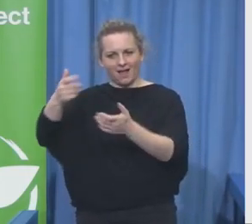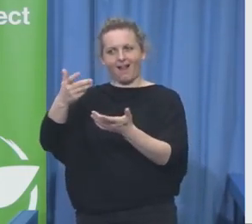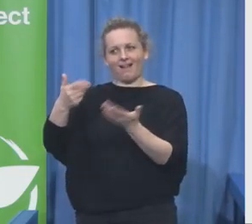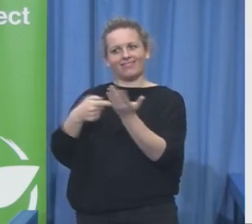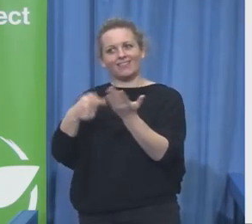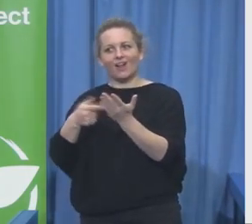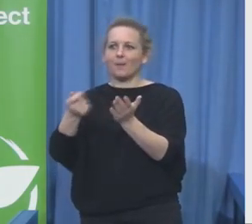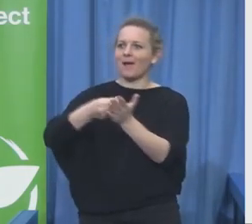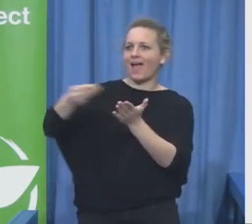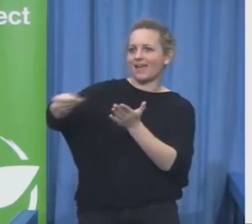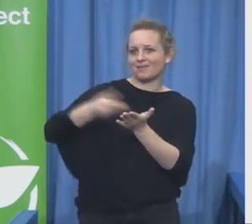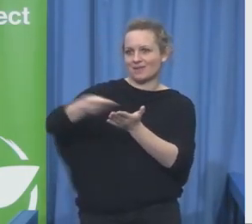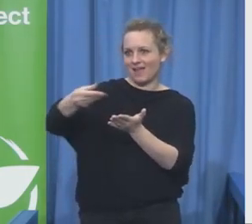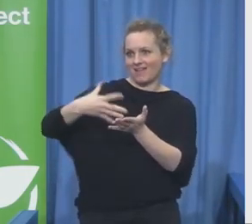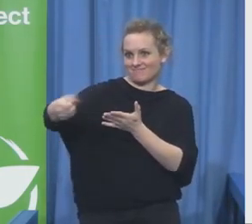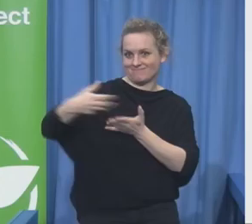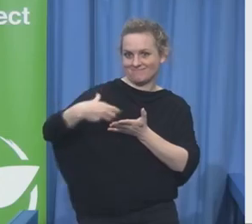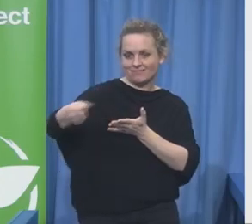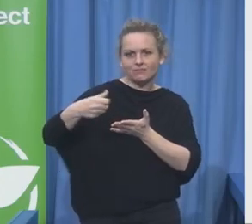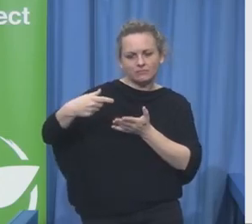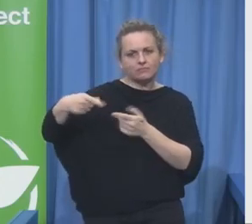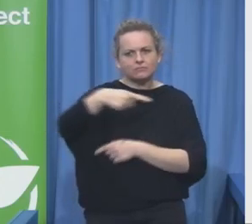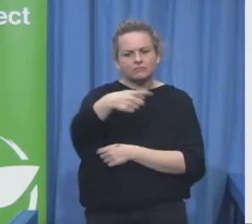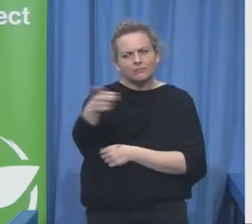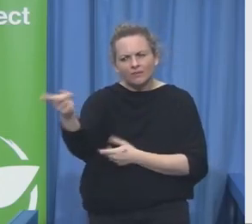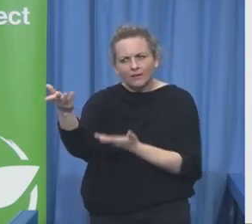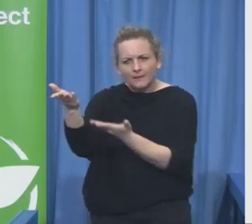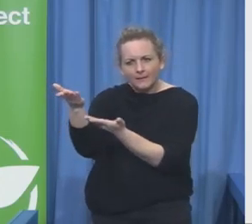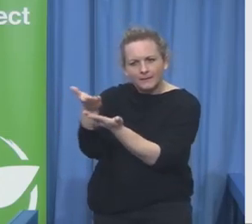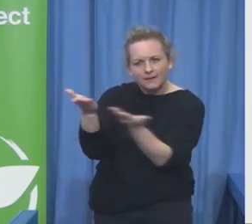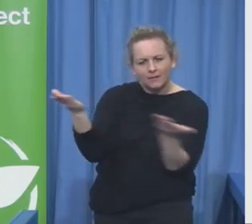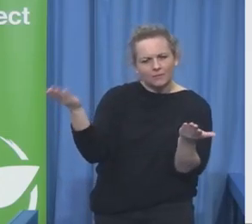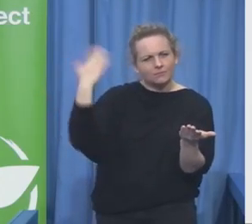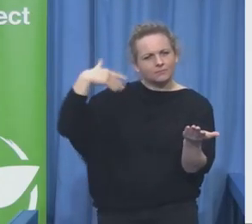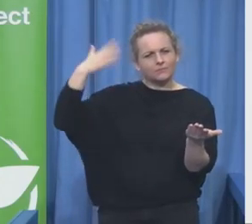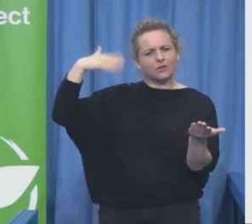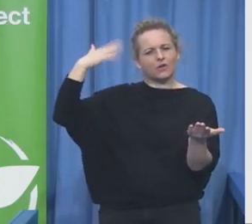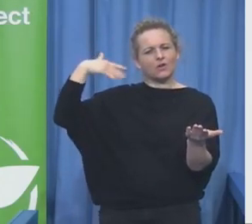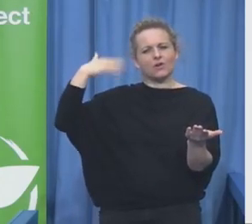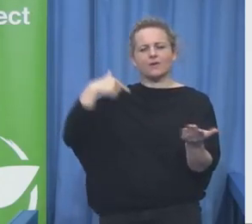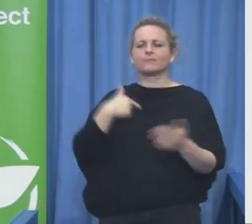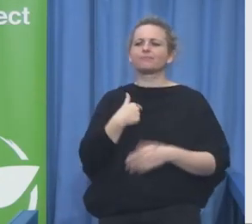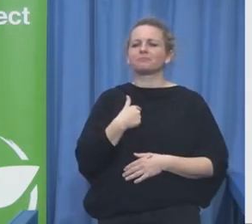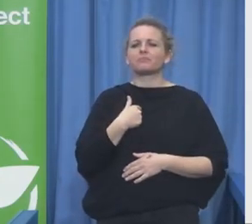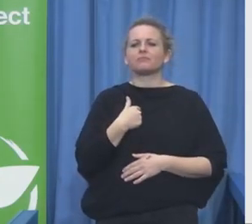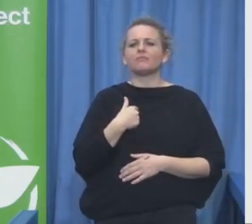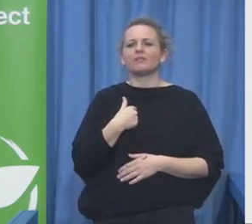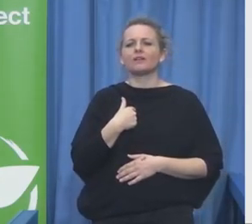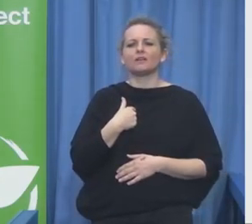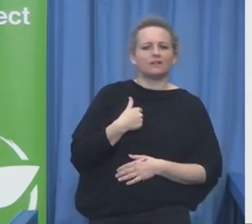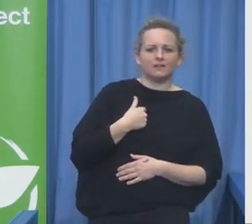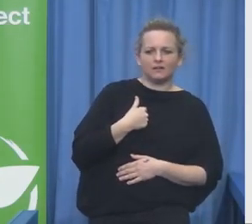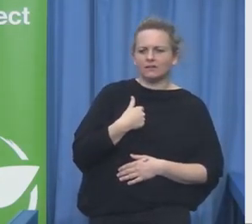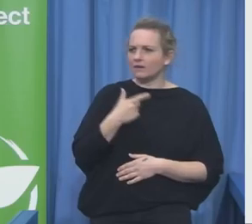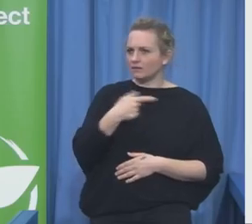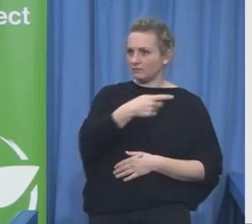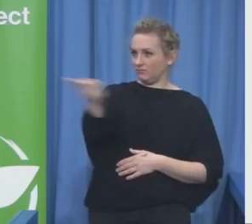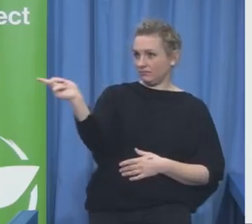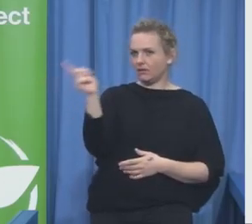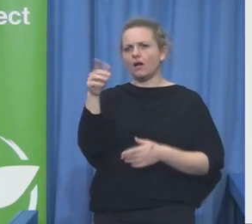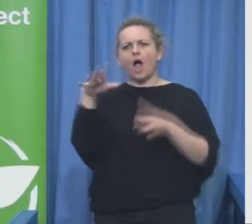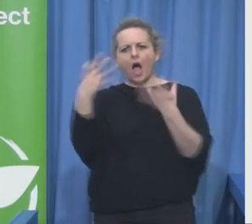with disabilities were thought of as an add-on and a tag-on later, and we've firmly believe one of the core values of Microsoft